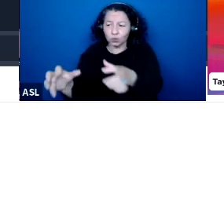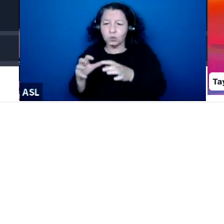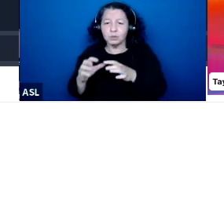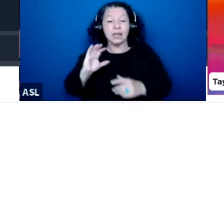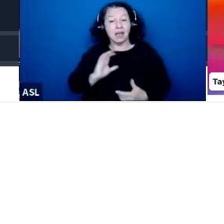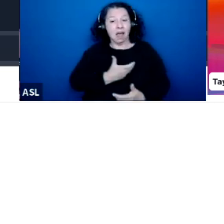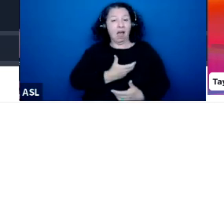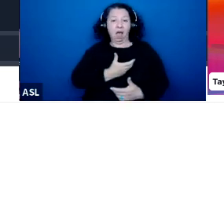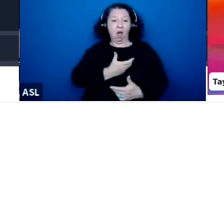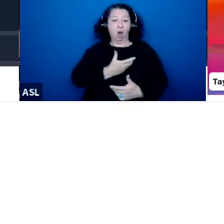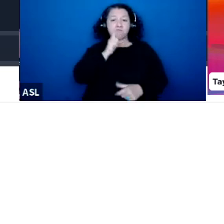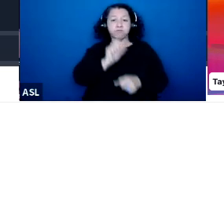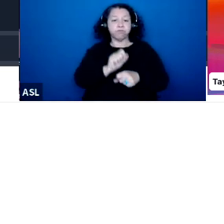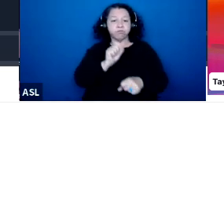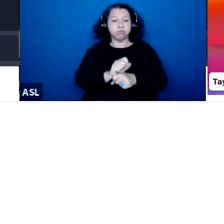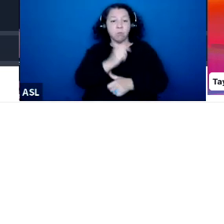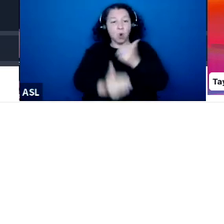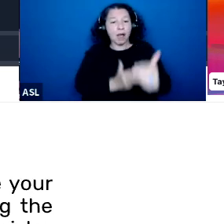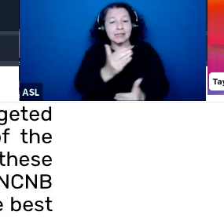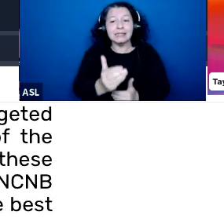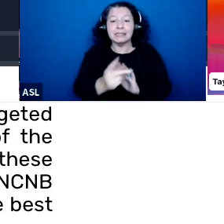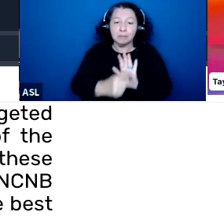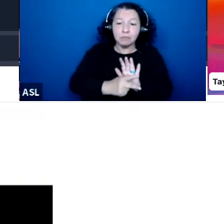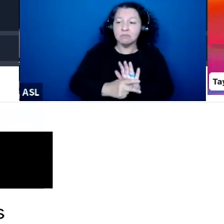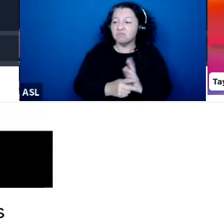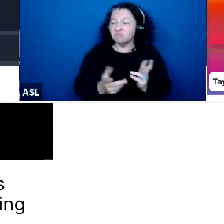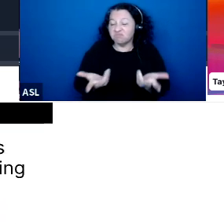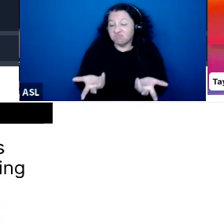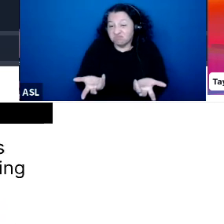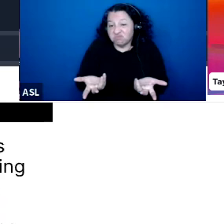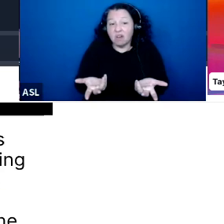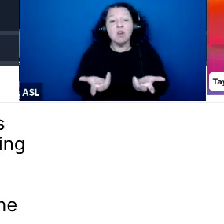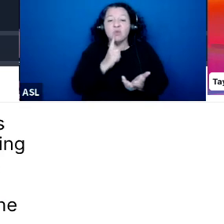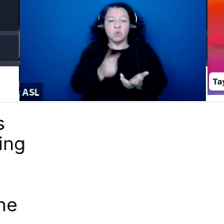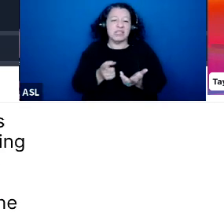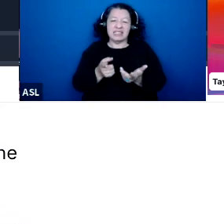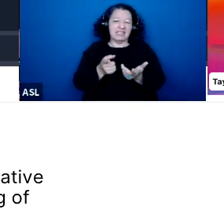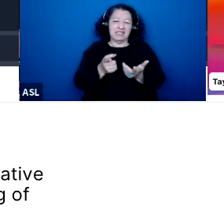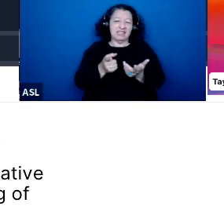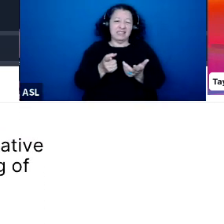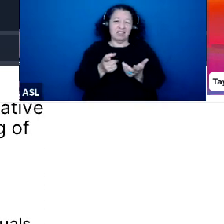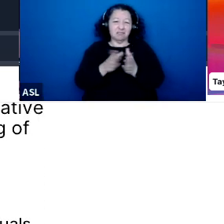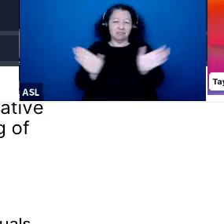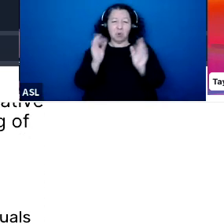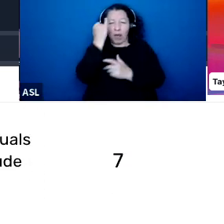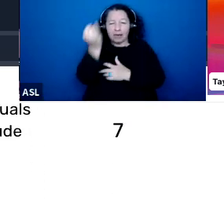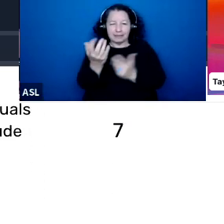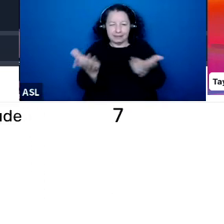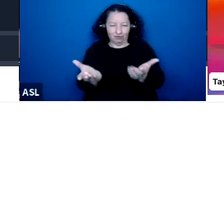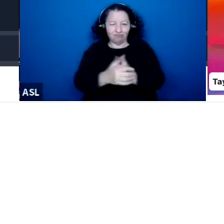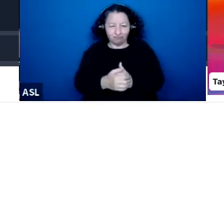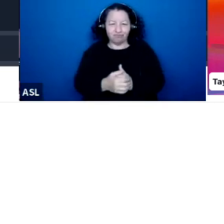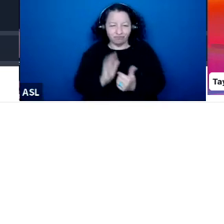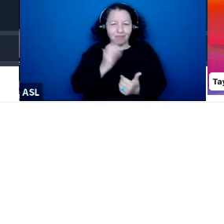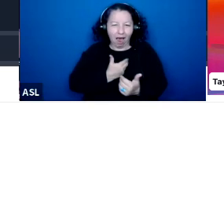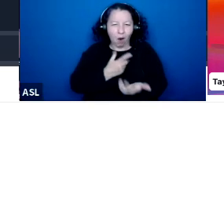What are our clinical procedures and protocols? So just an idea here